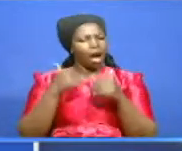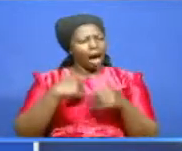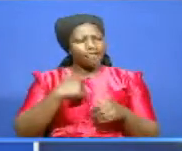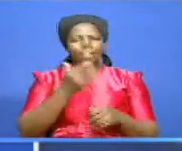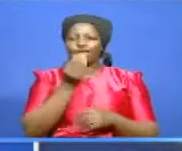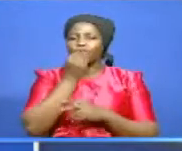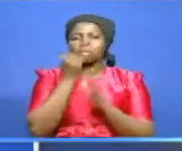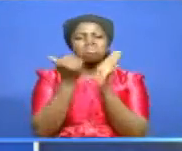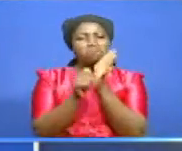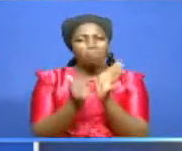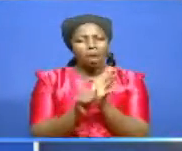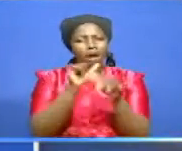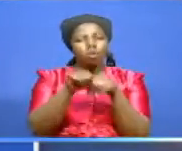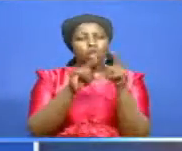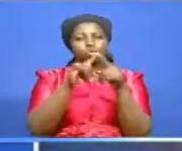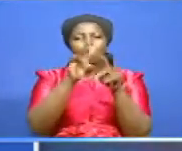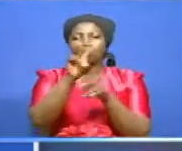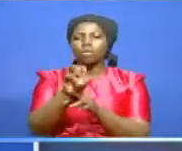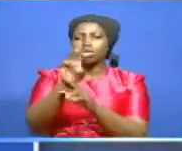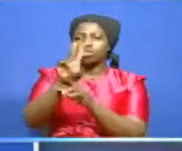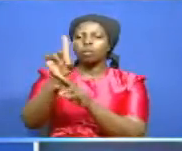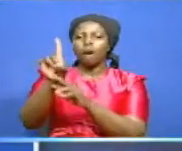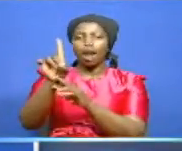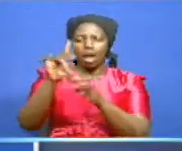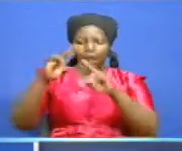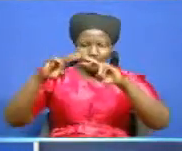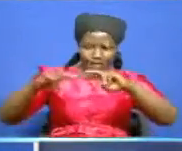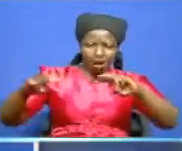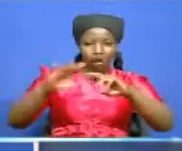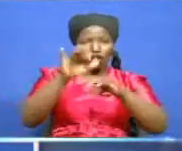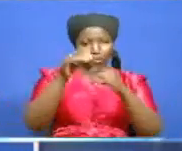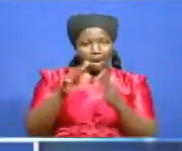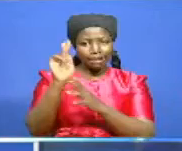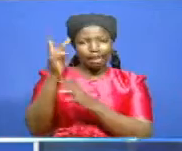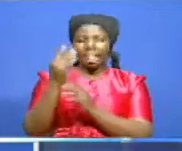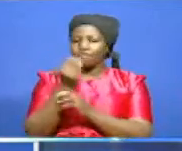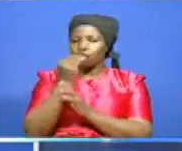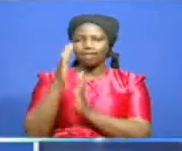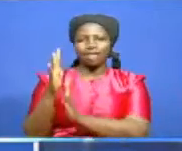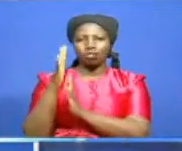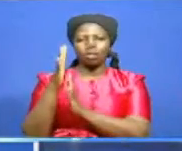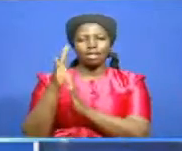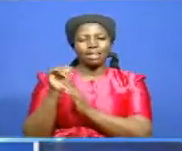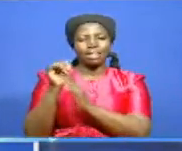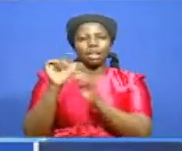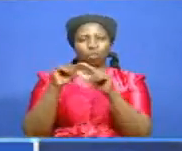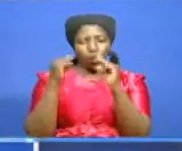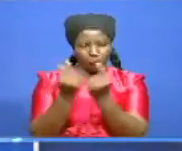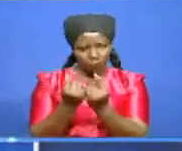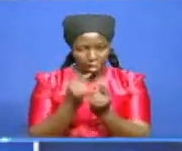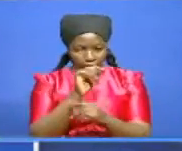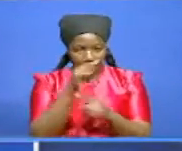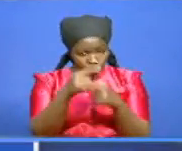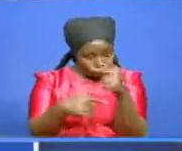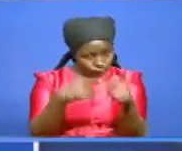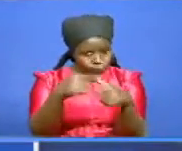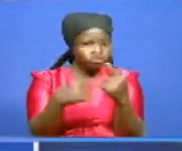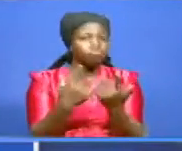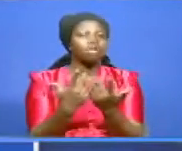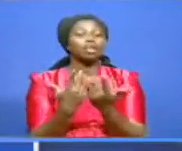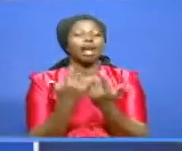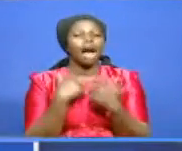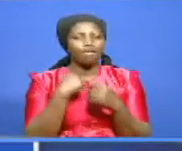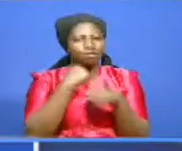crisis, according to the 2021 assessment by Kenya Food Security Steering Group. The ongoing rains have already